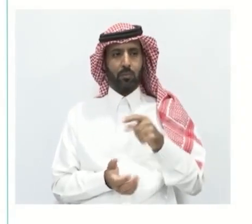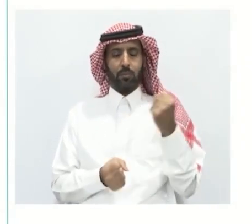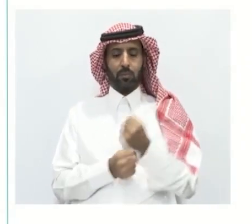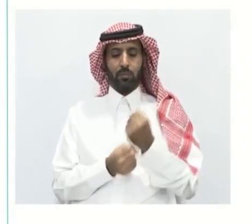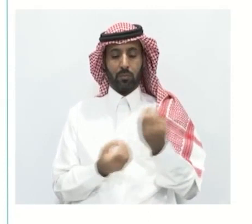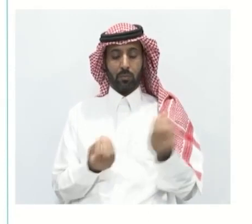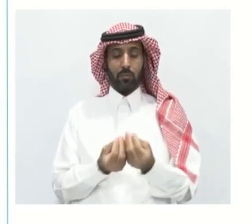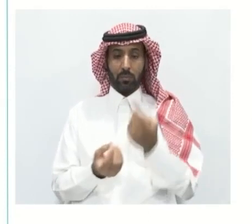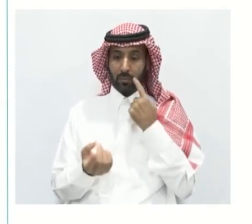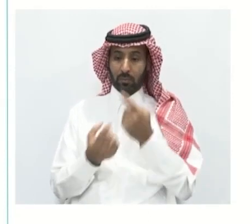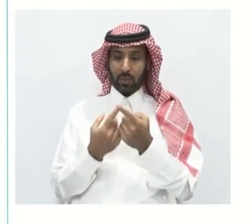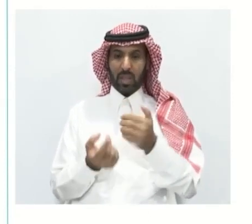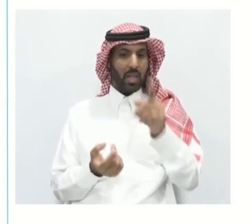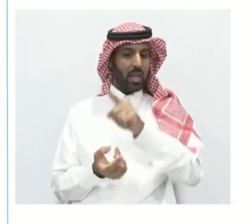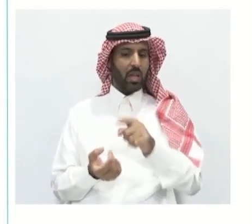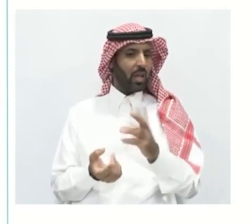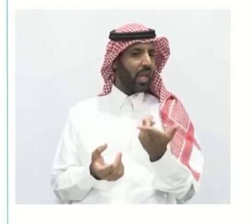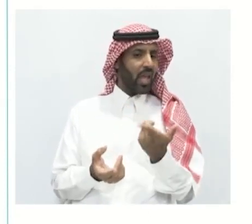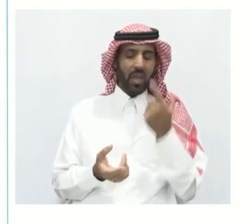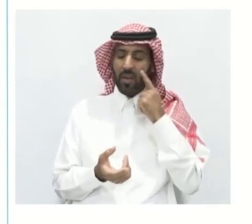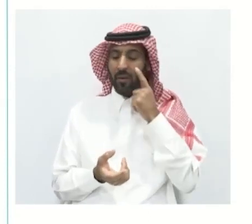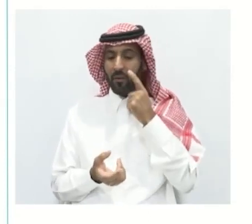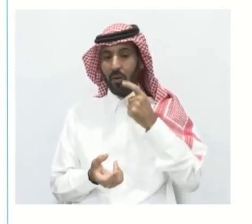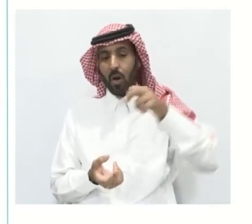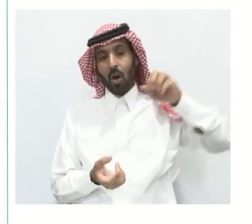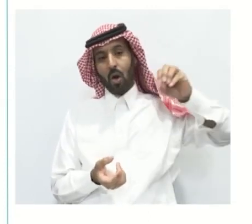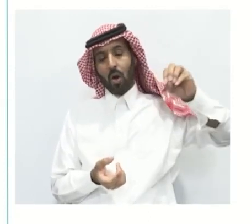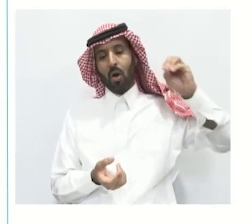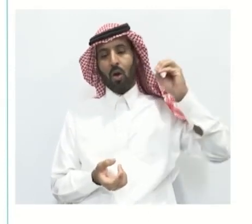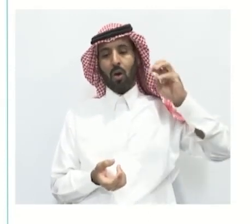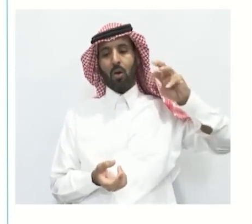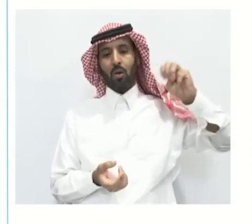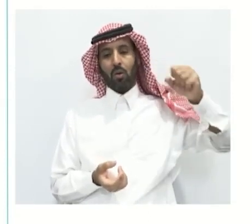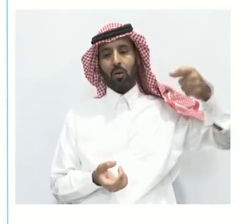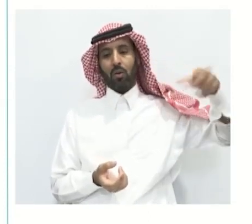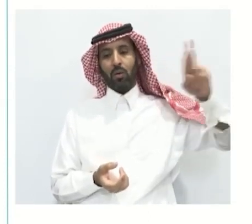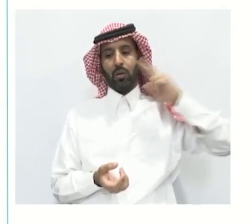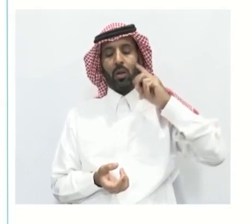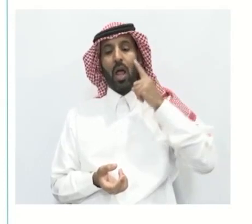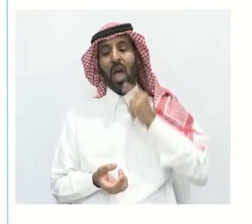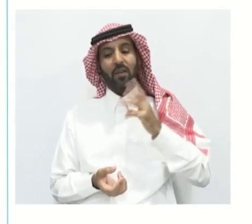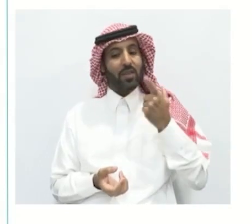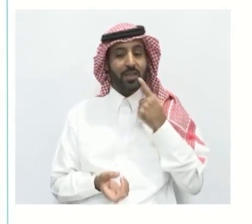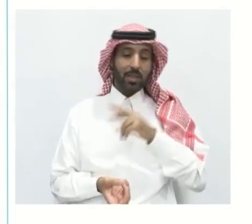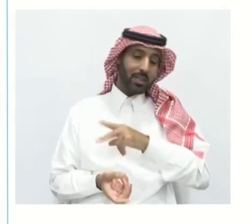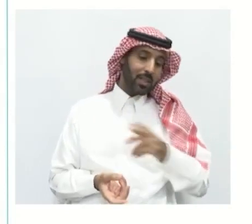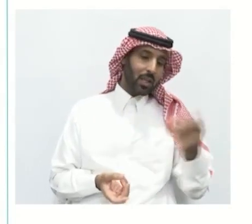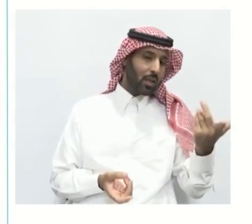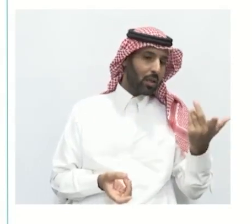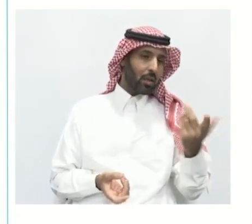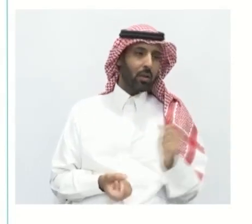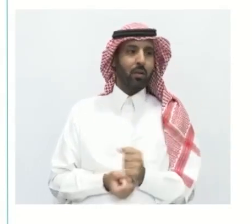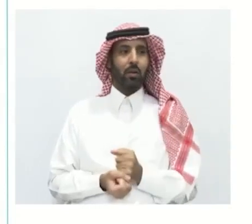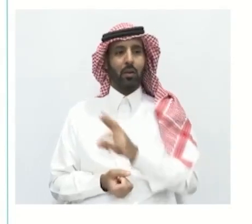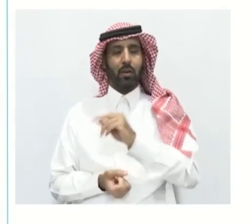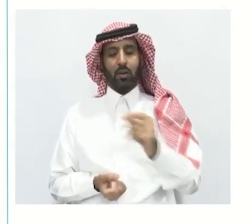partner, ask an answer about how Umar's life has changed. Use used to and didn't used to. So for